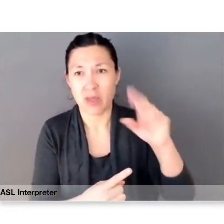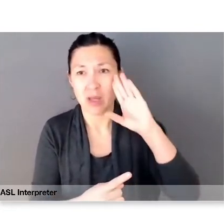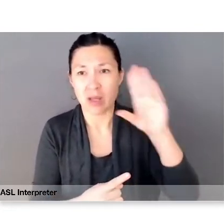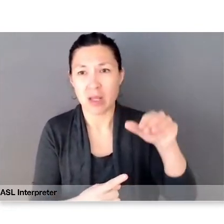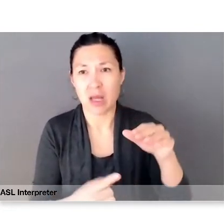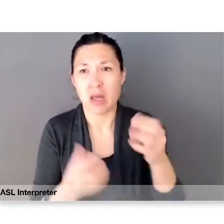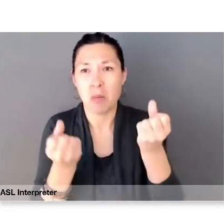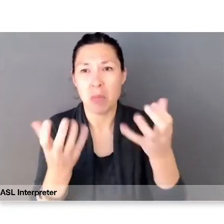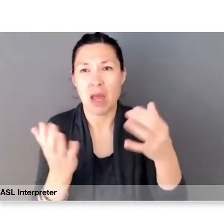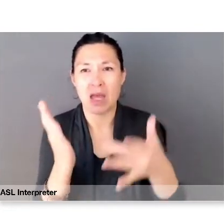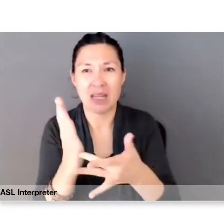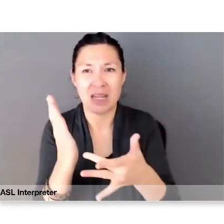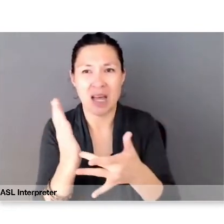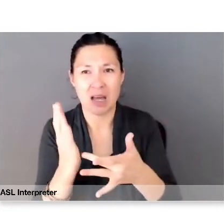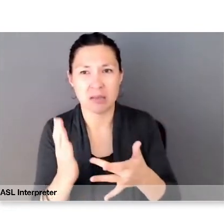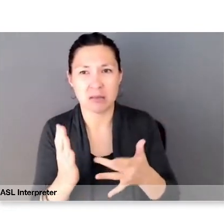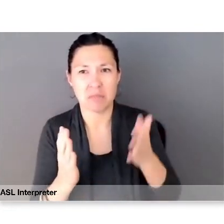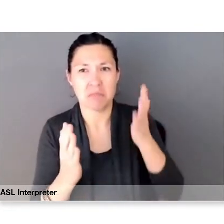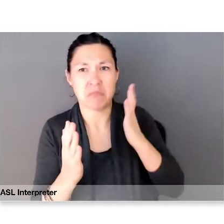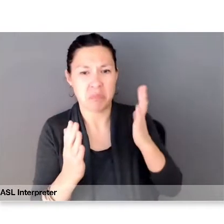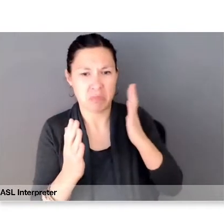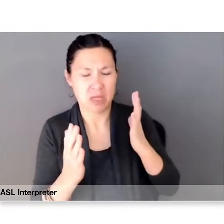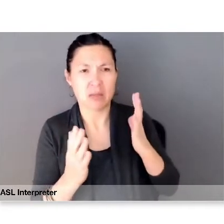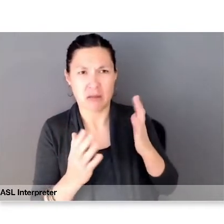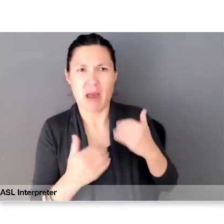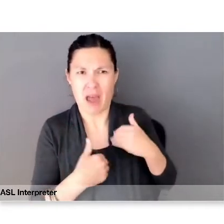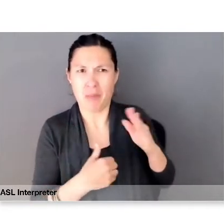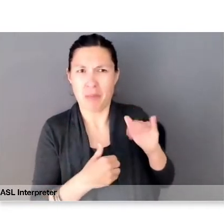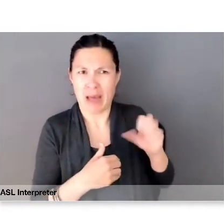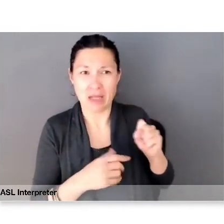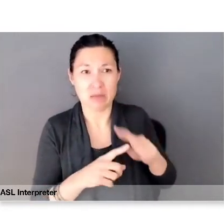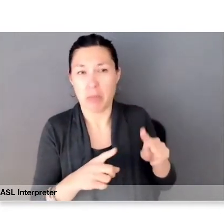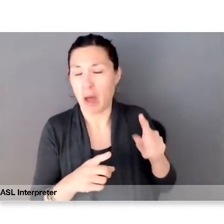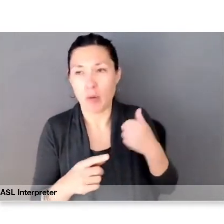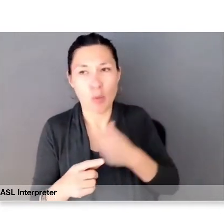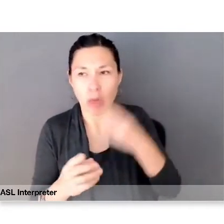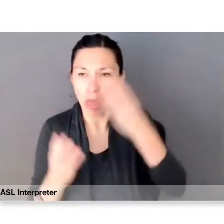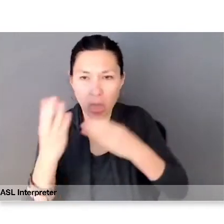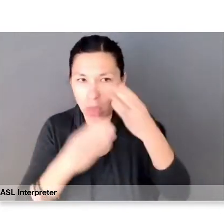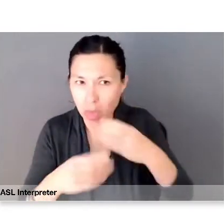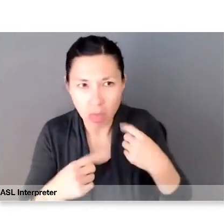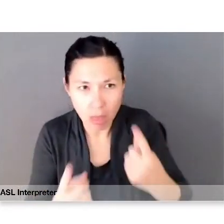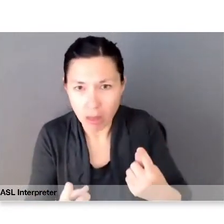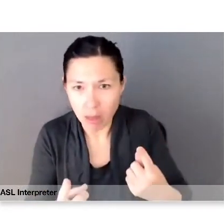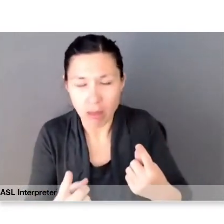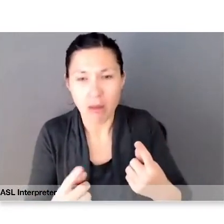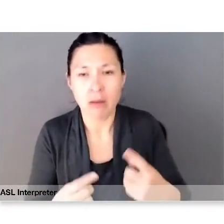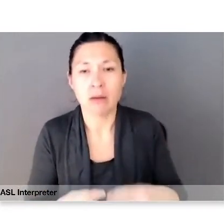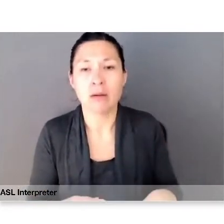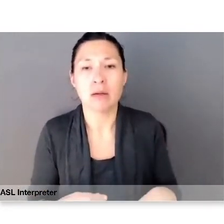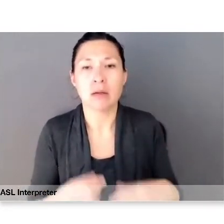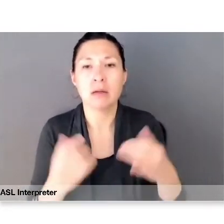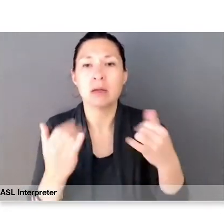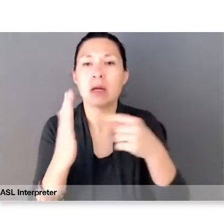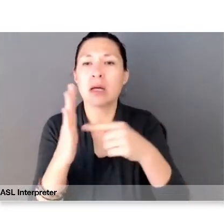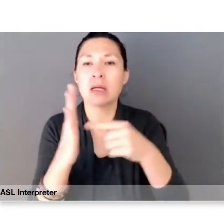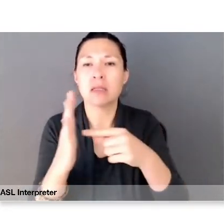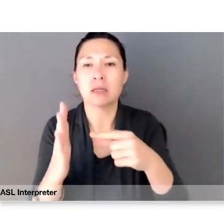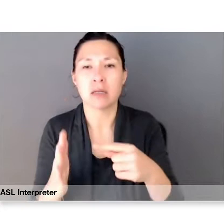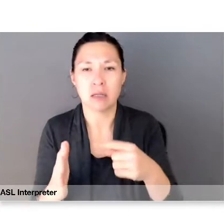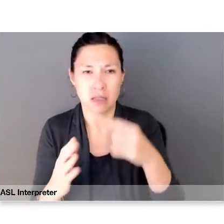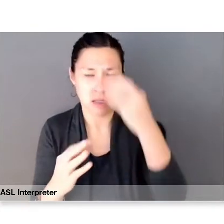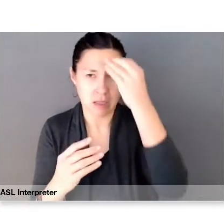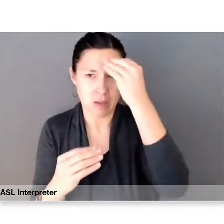many technologies in the past have also implemented bias. So for example, we could think back towards collaborative